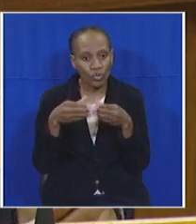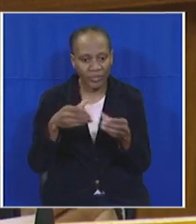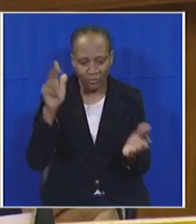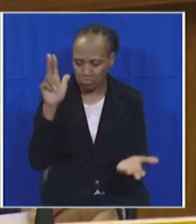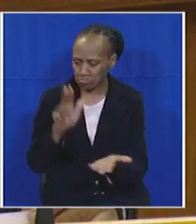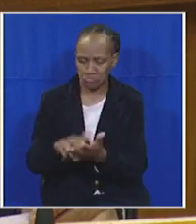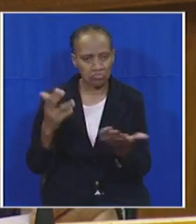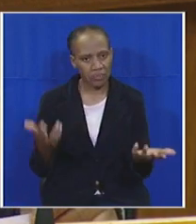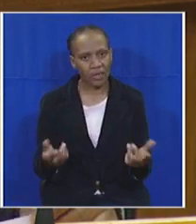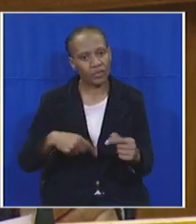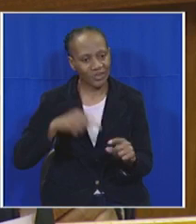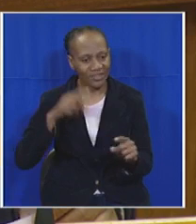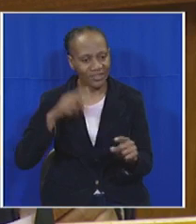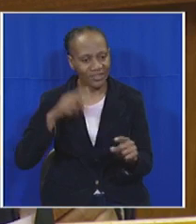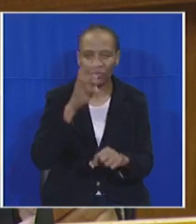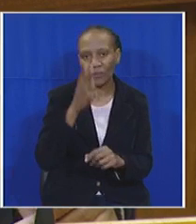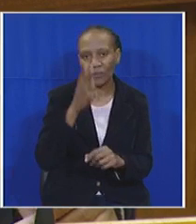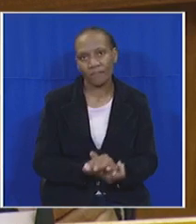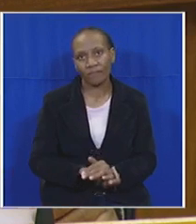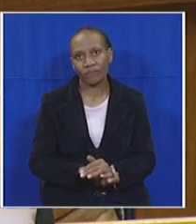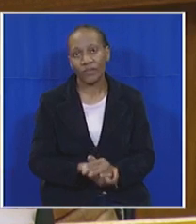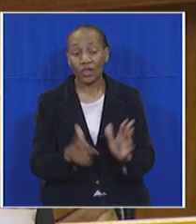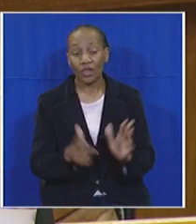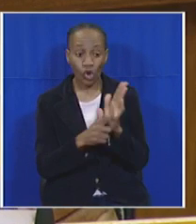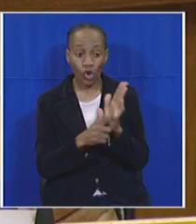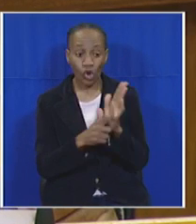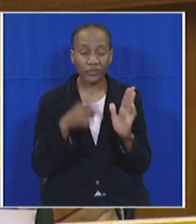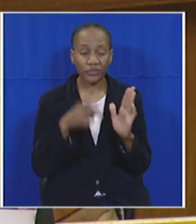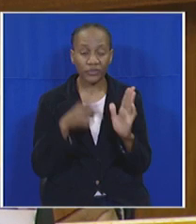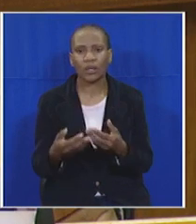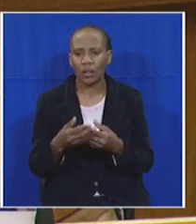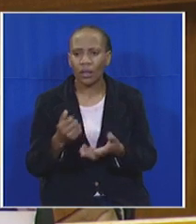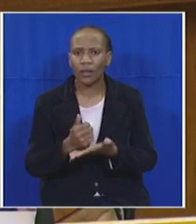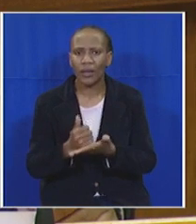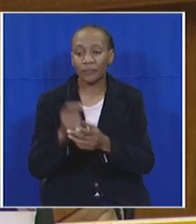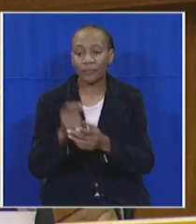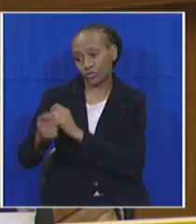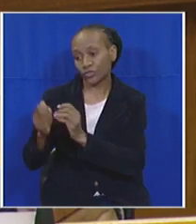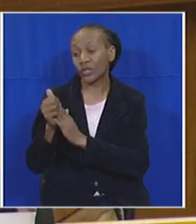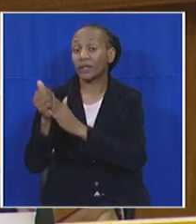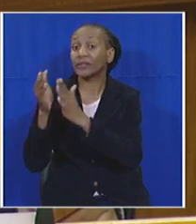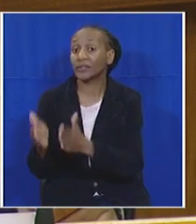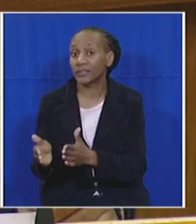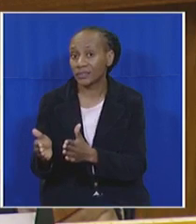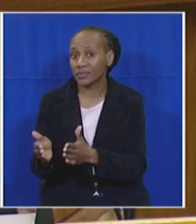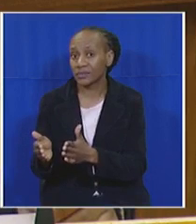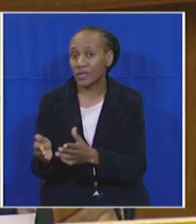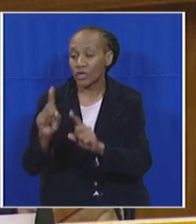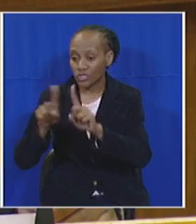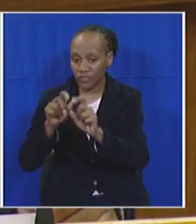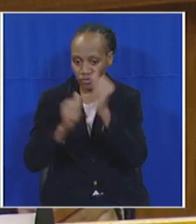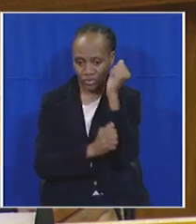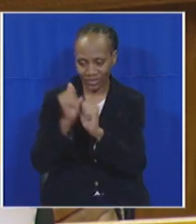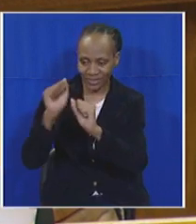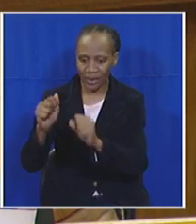will be a major triumph. The legislation will also be bolstering the role of traditional leaders and their institutions.